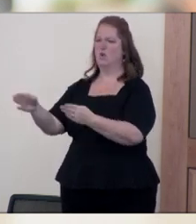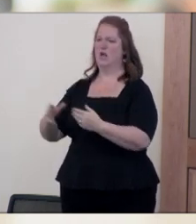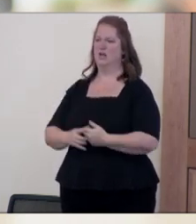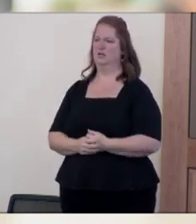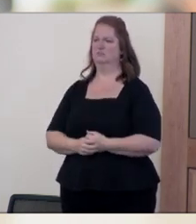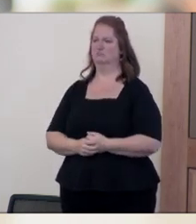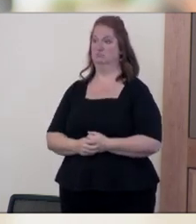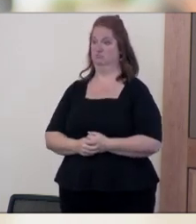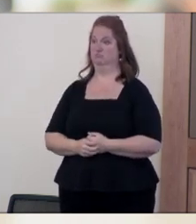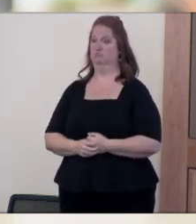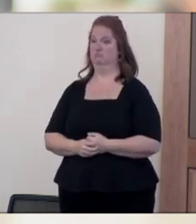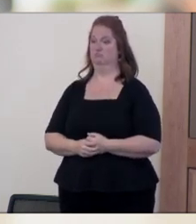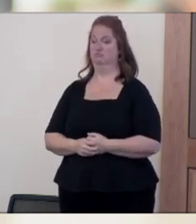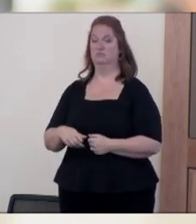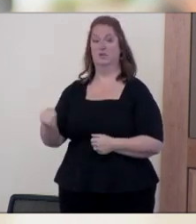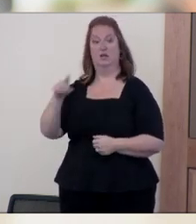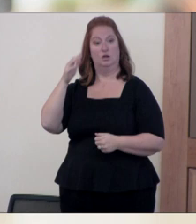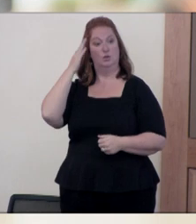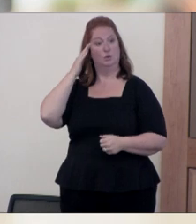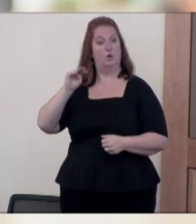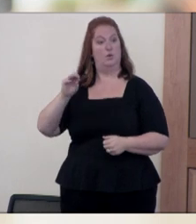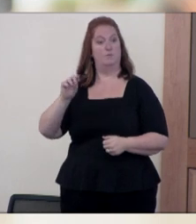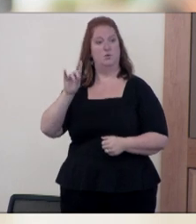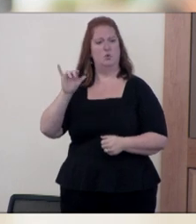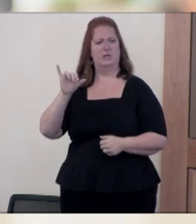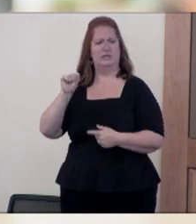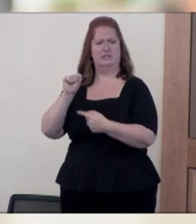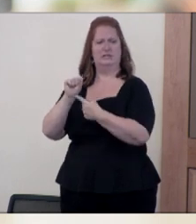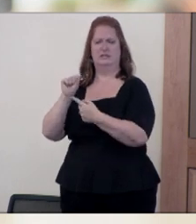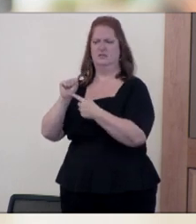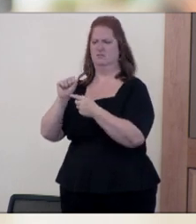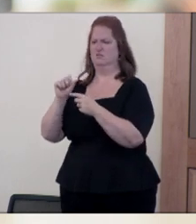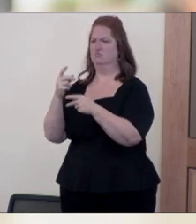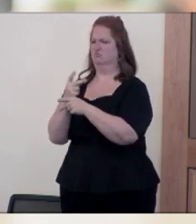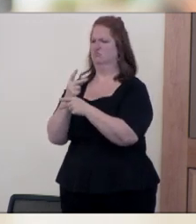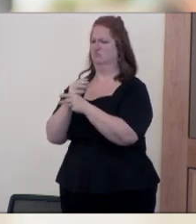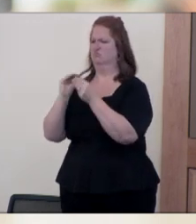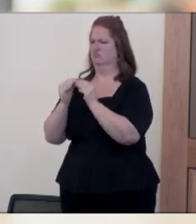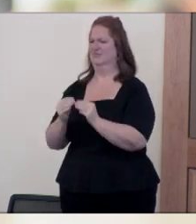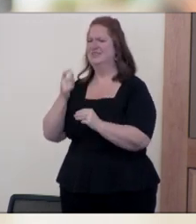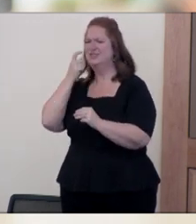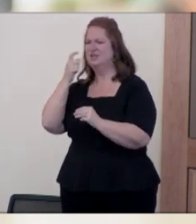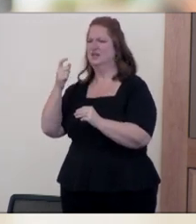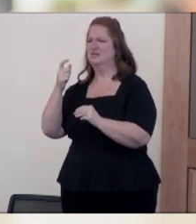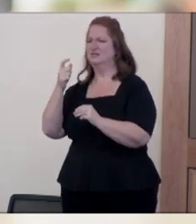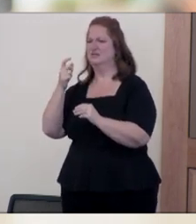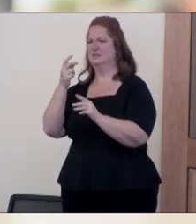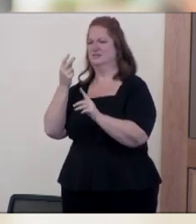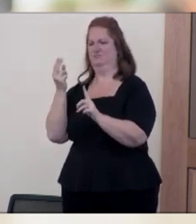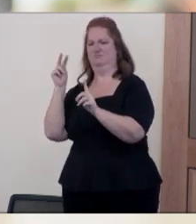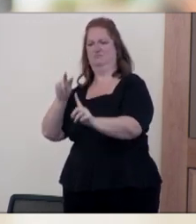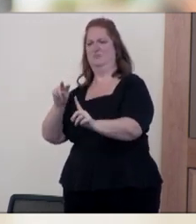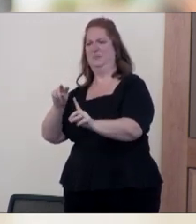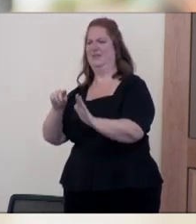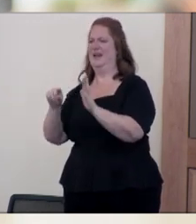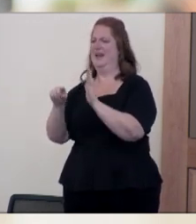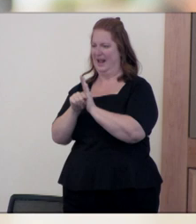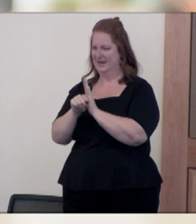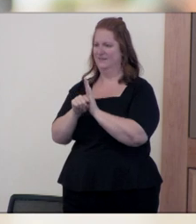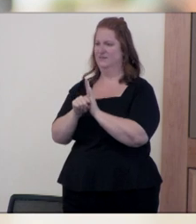You might know that Moody's, the rating agency, just posted a negative outlook again for the second year in a